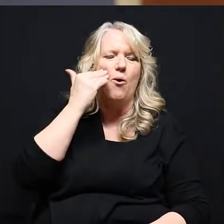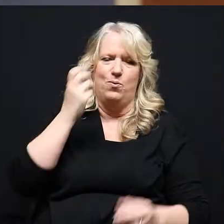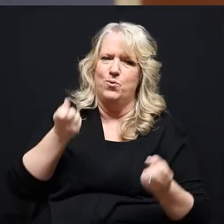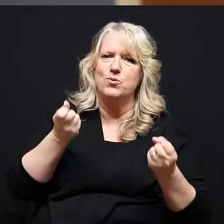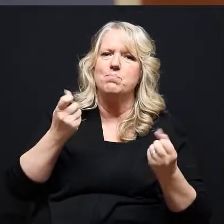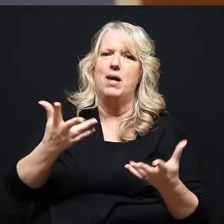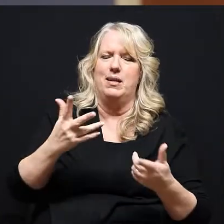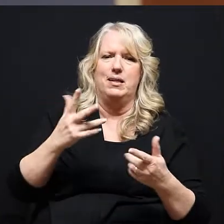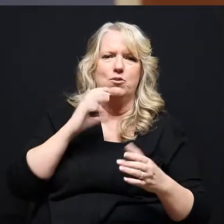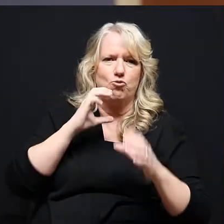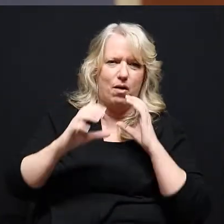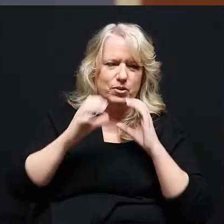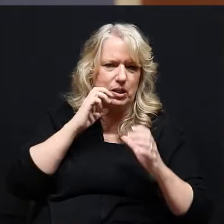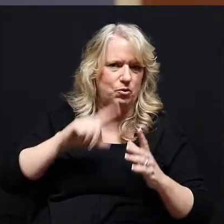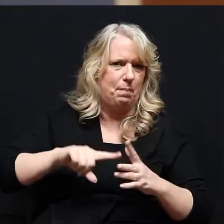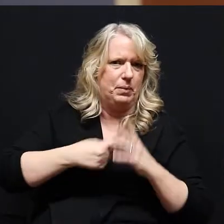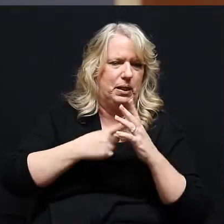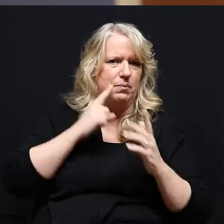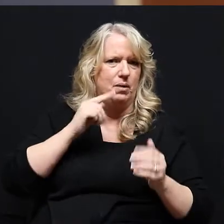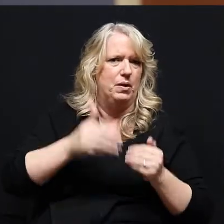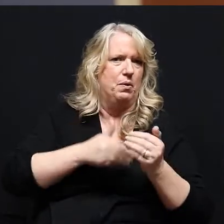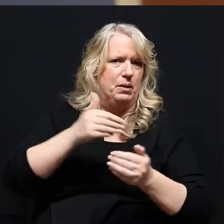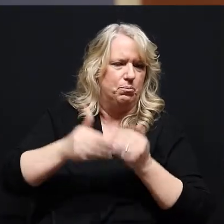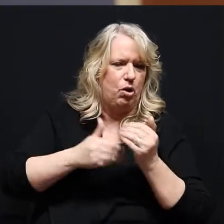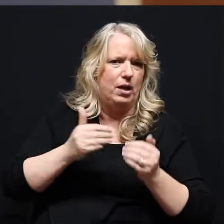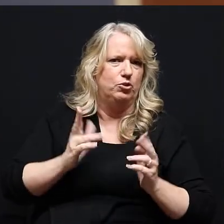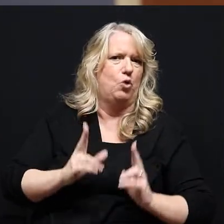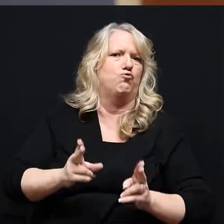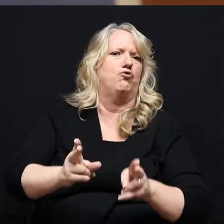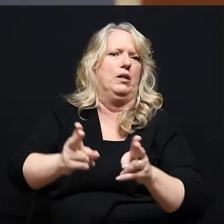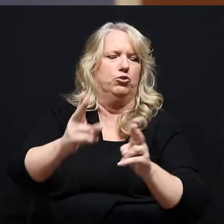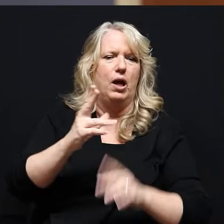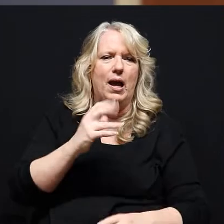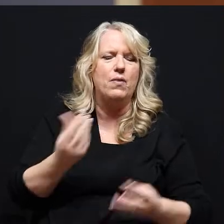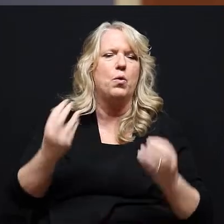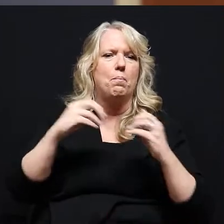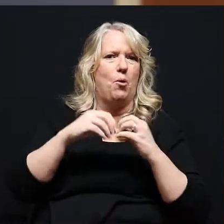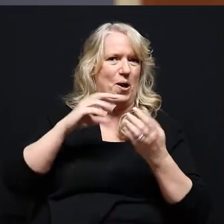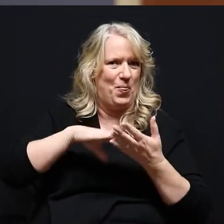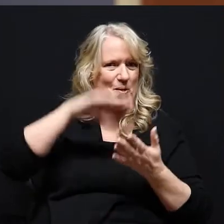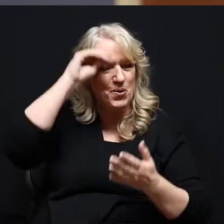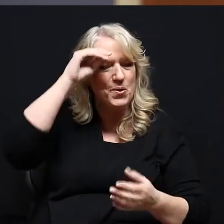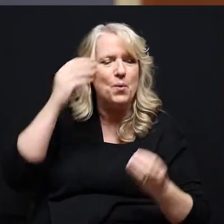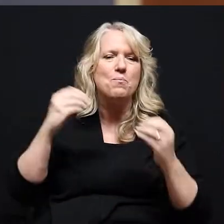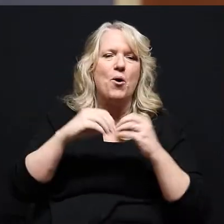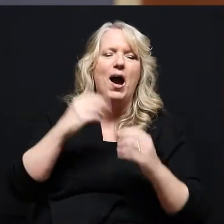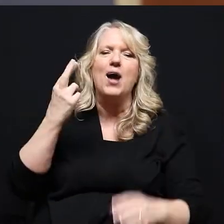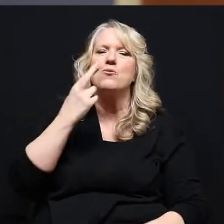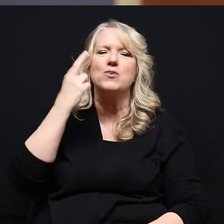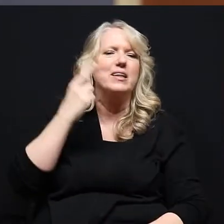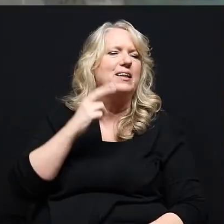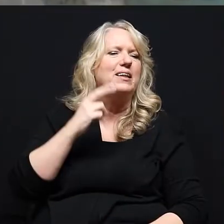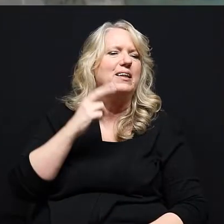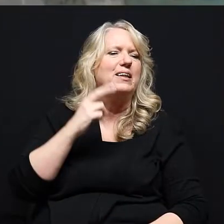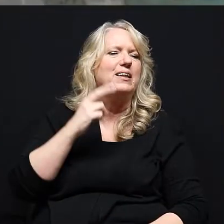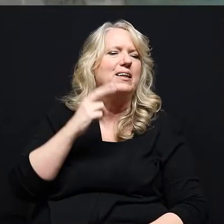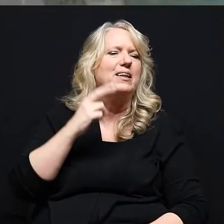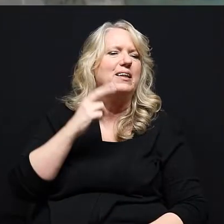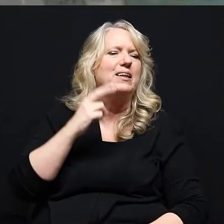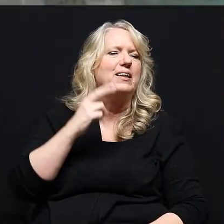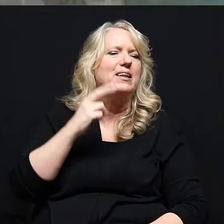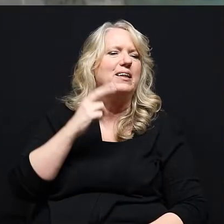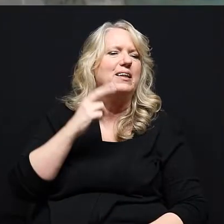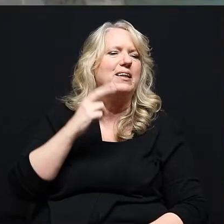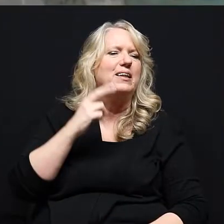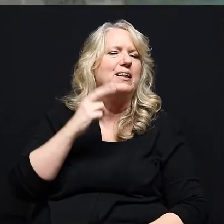of conversation in the beginning about this process being rushed, and the more I learned about it, the more I realized that wasn't the case. Text,